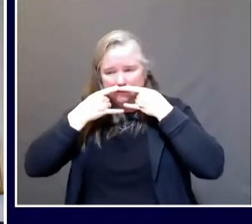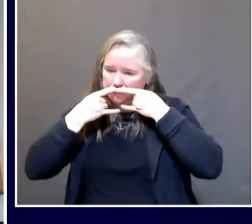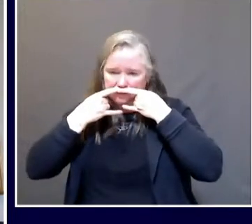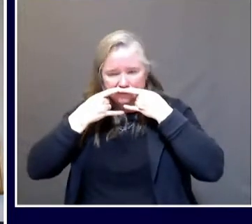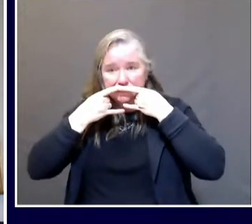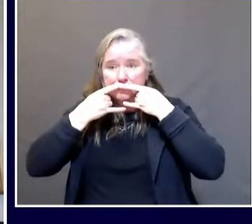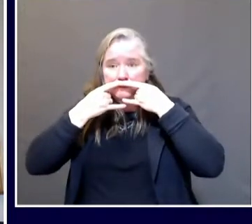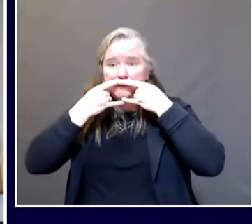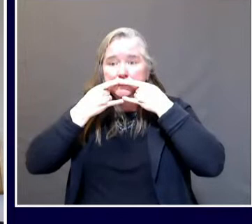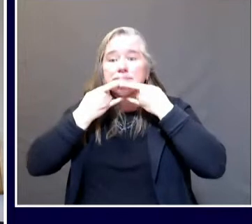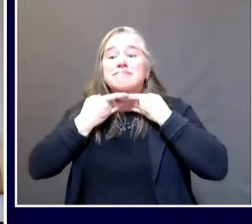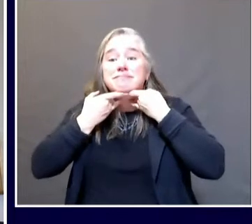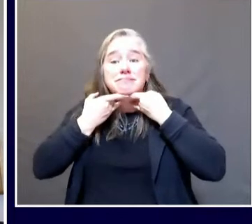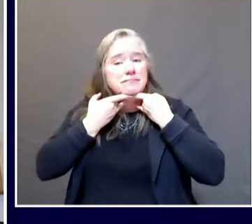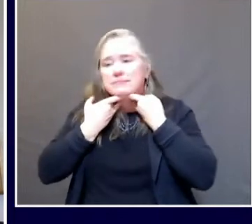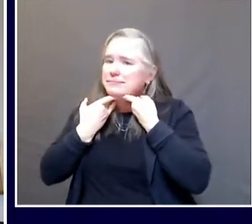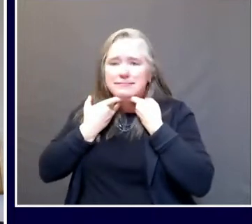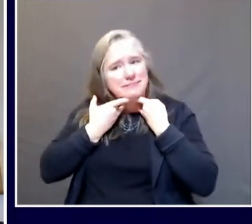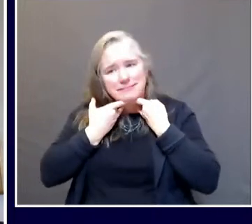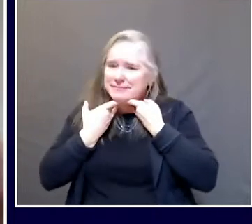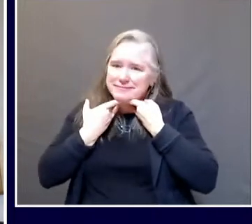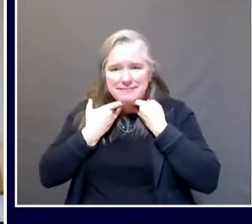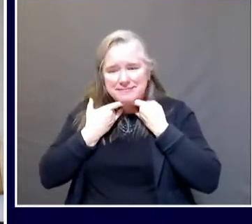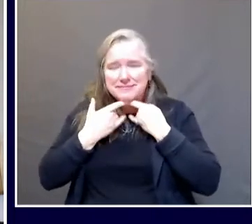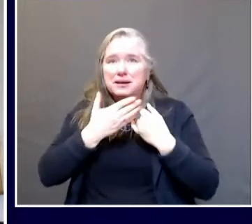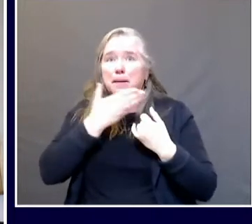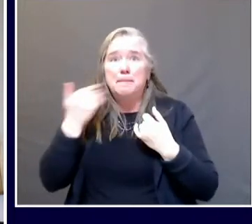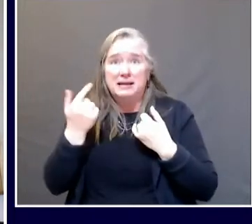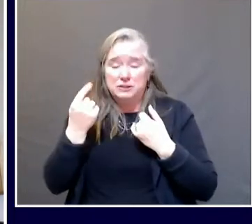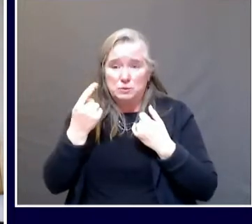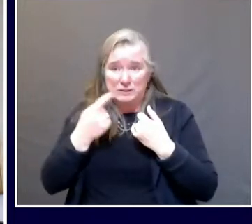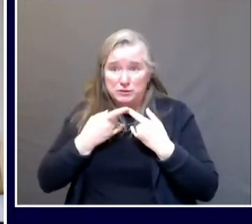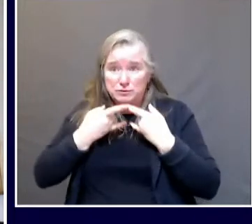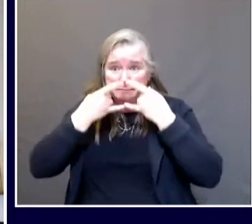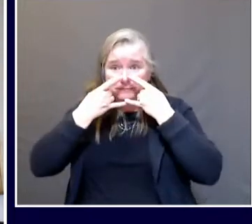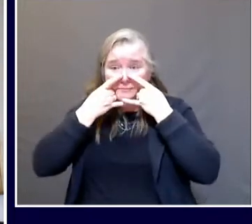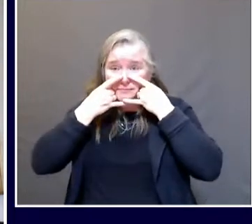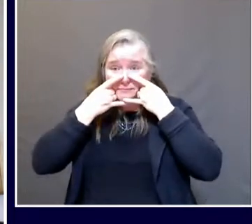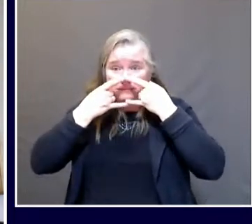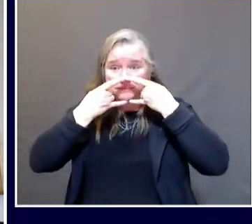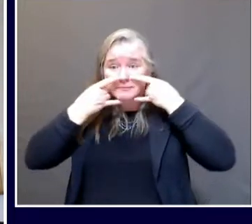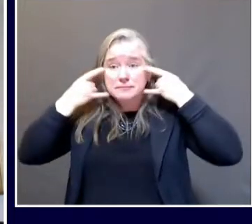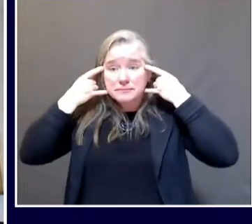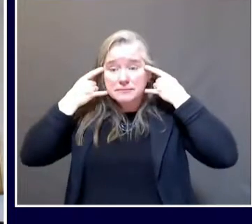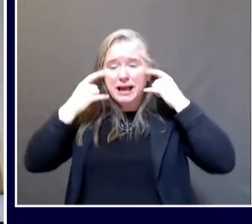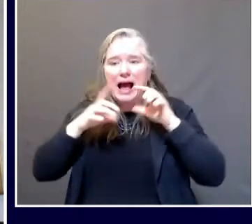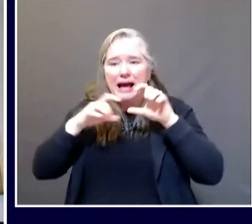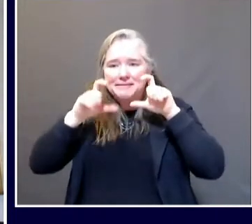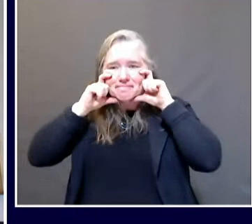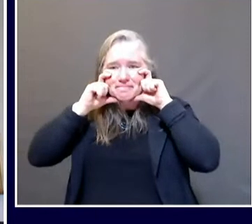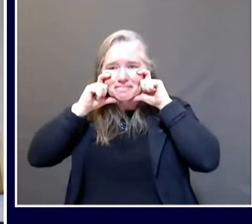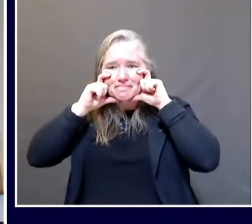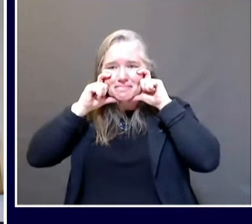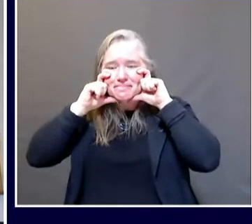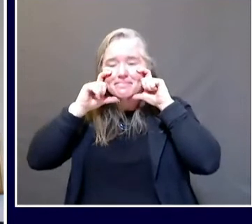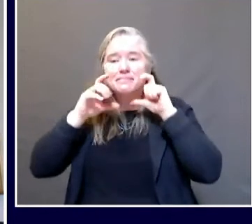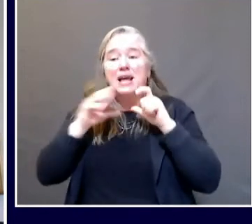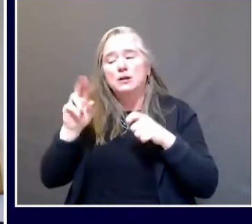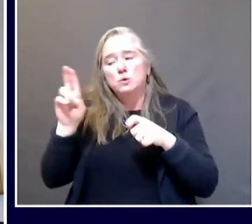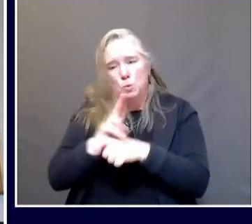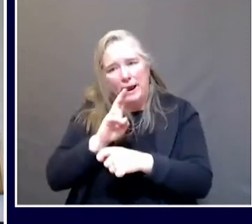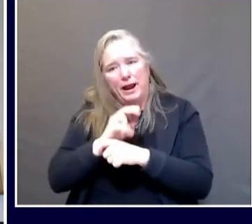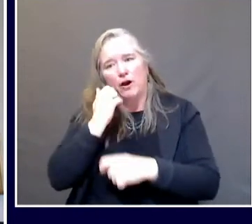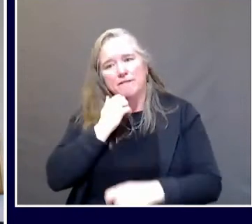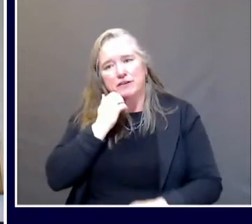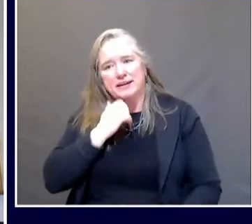not doing its job. The best face covering is one that's tight, that covers your mouth and nose, and that you wear. I see a lot of folks